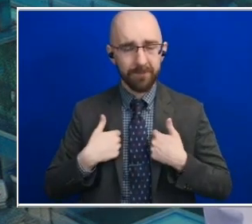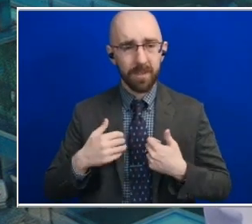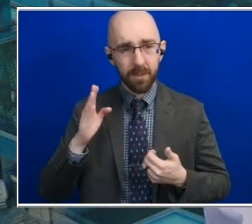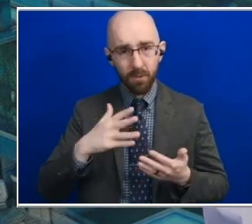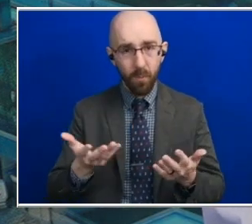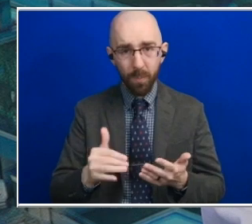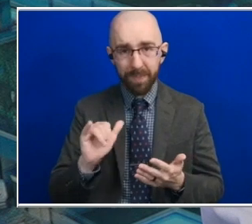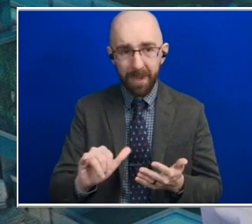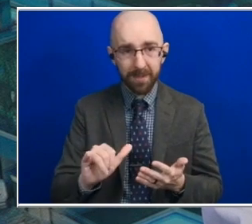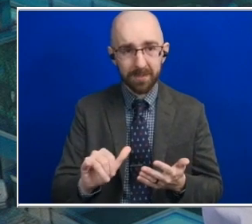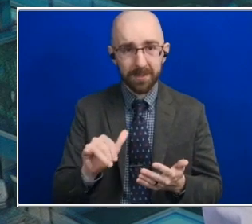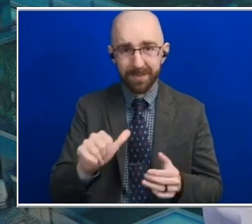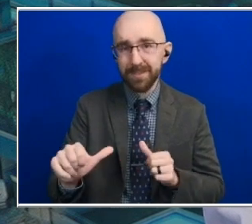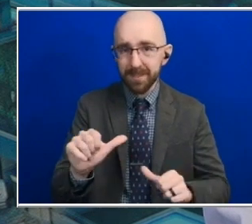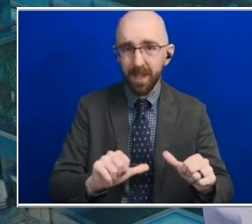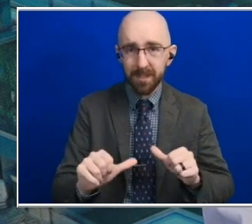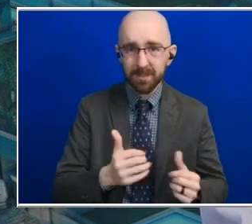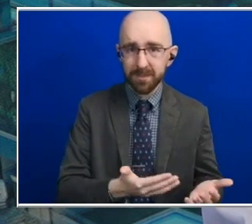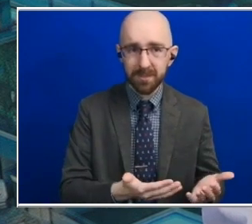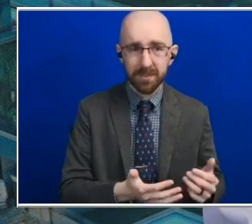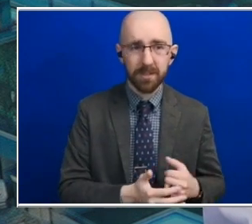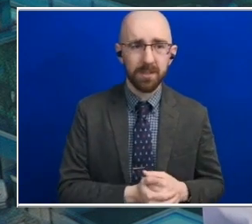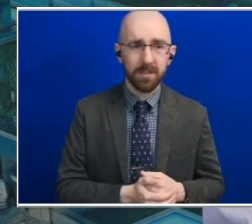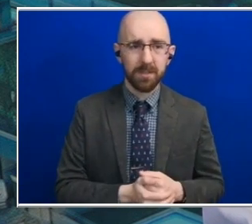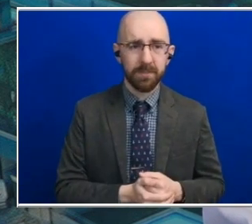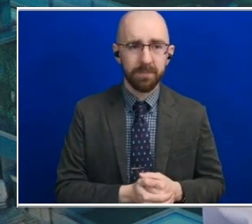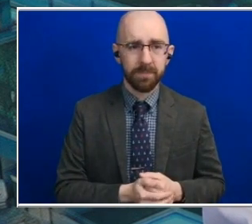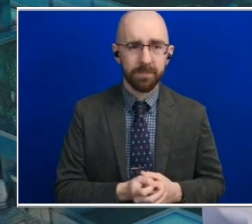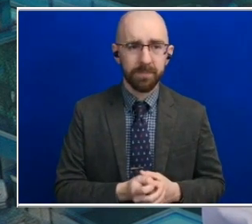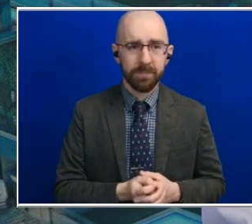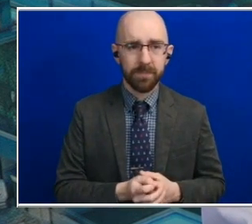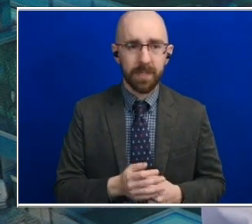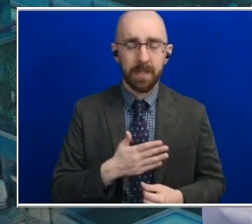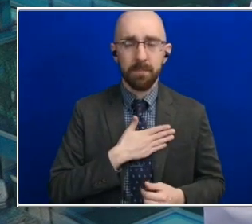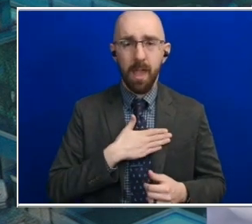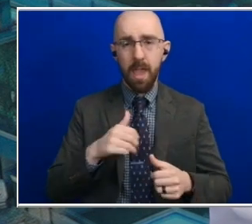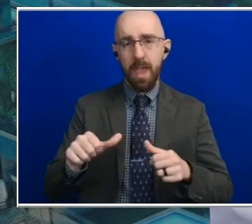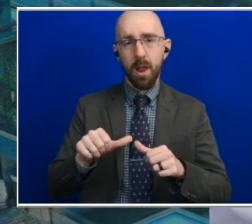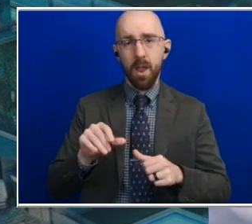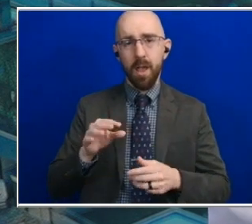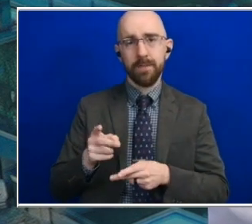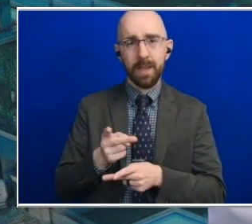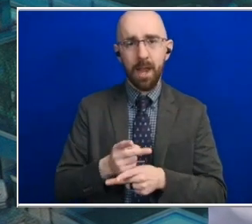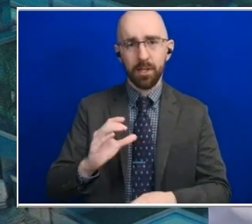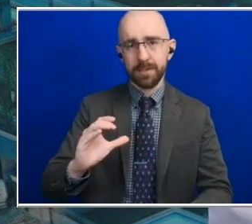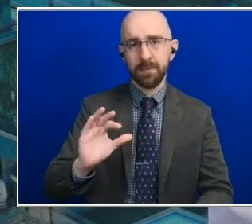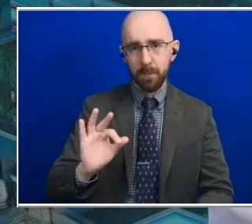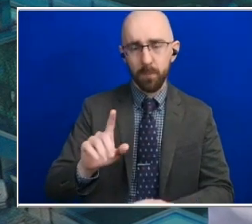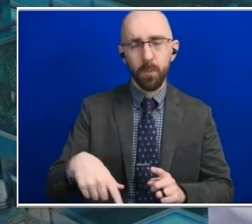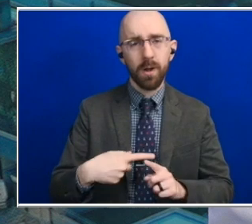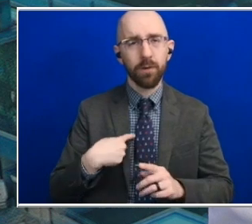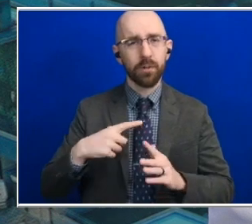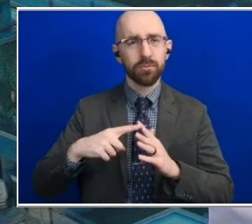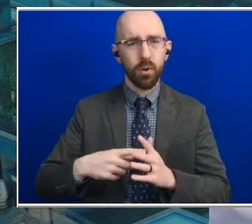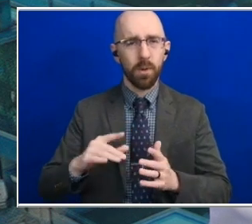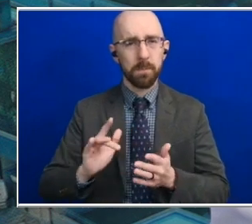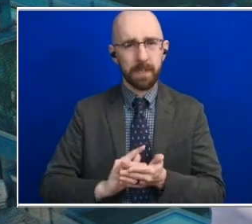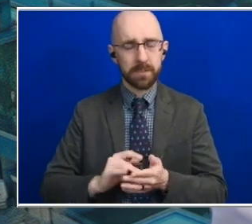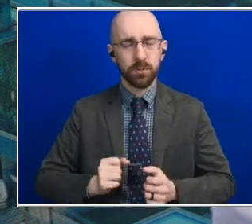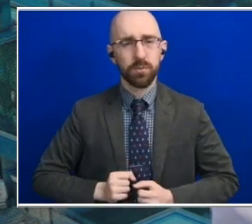That's science. In my area of care, cystic fibrosis, when I started in medicine, the survival was 16 or